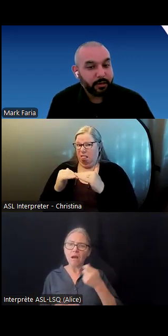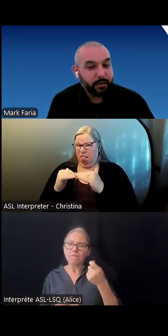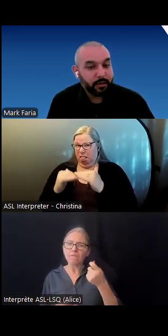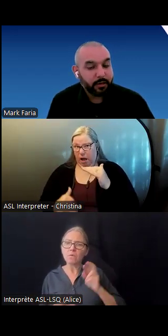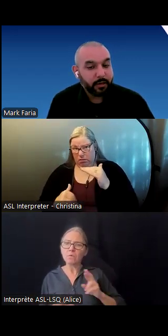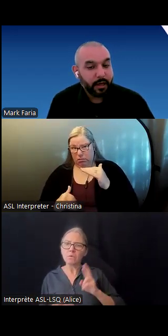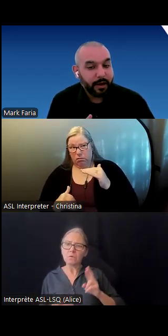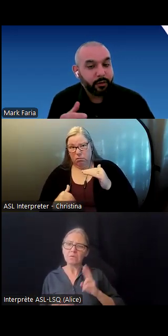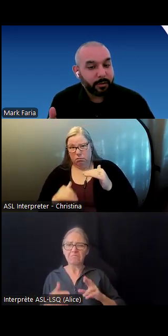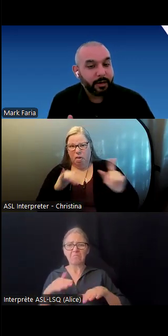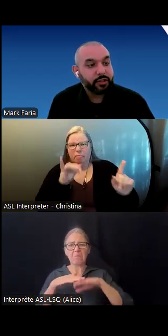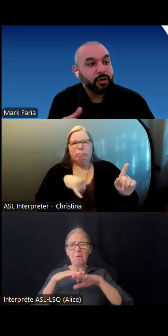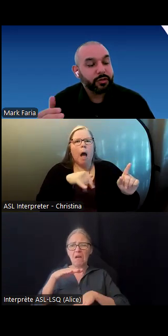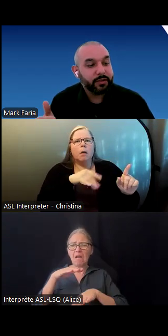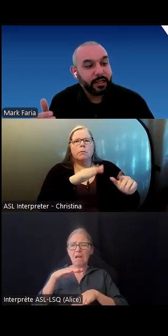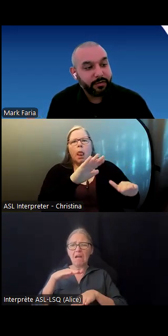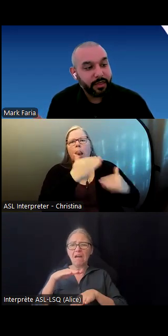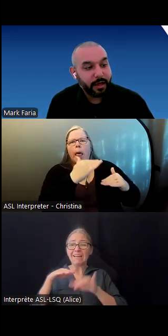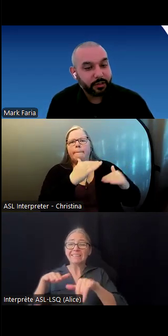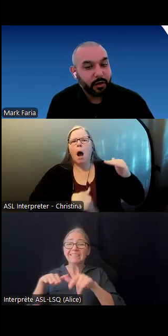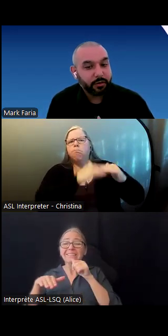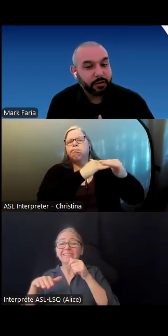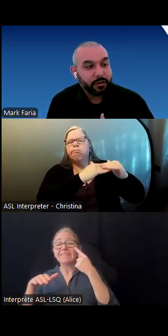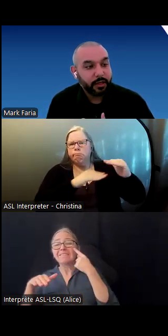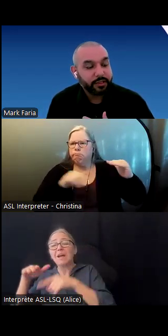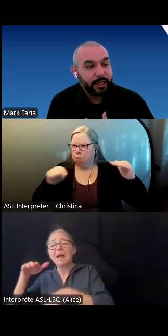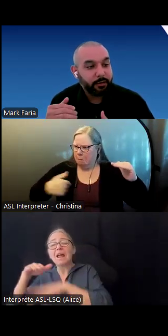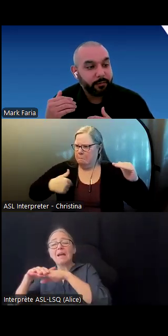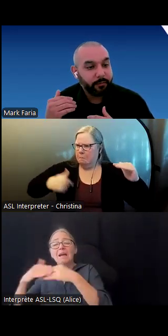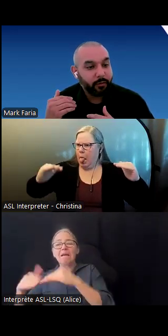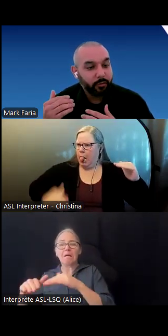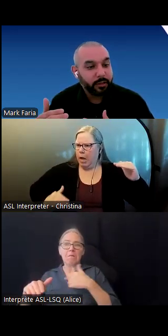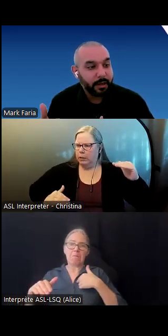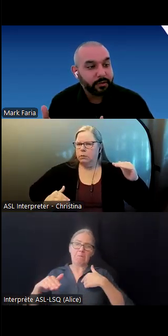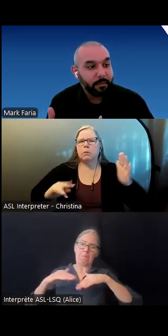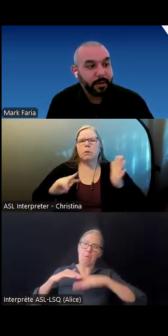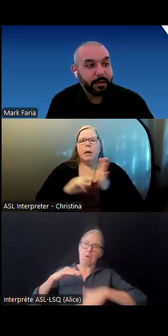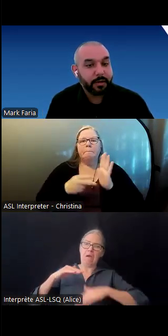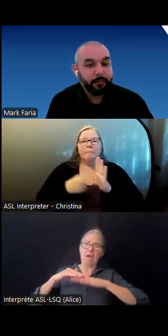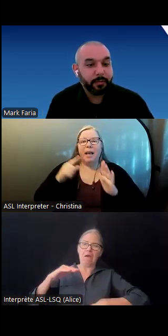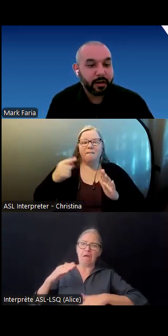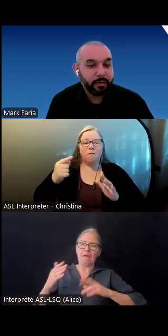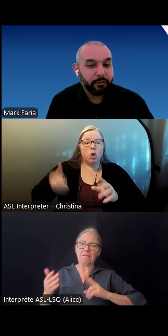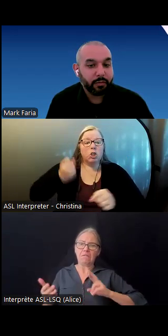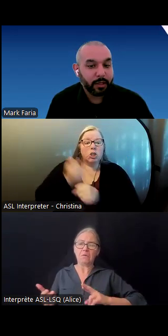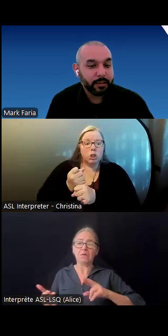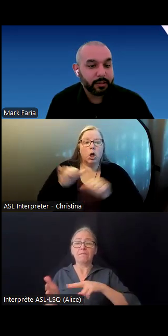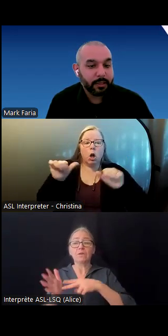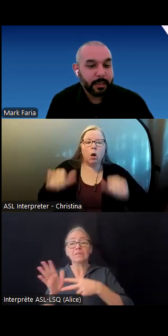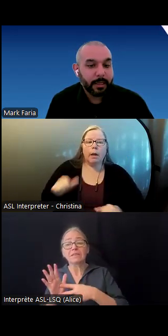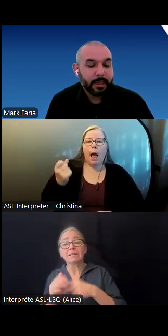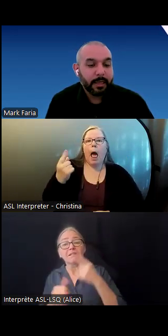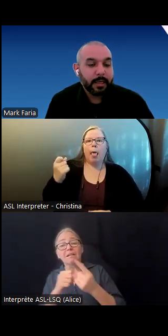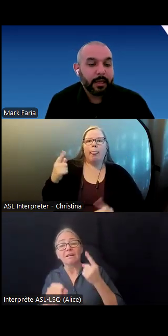RDSP, after a couple months, you can receive $11,000 as a carry forward lump sum payment from the government for